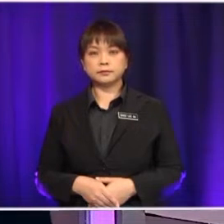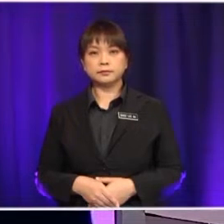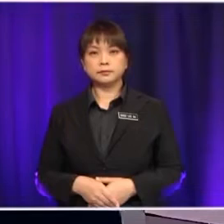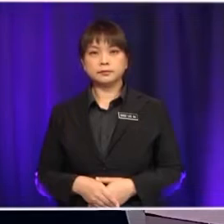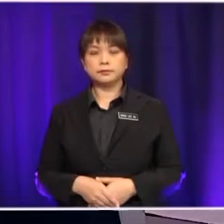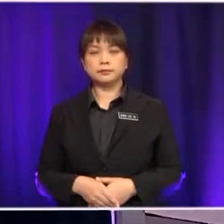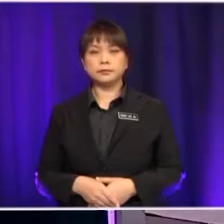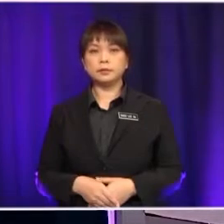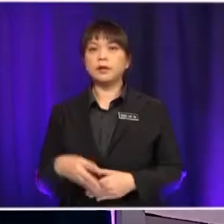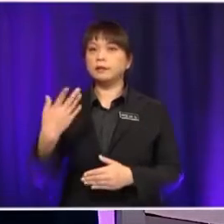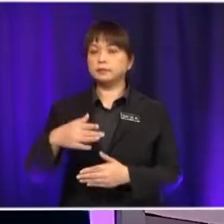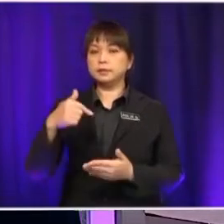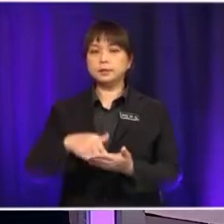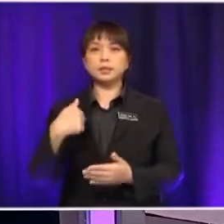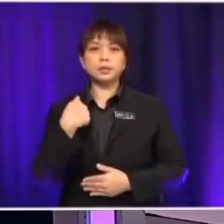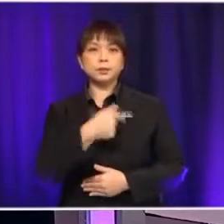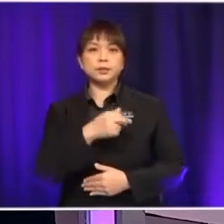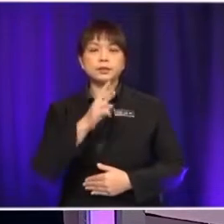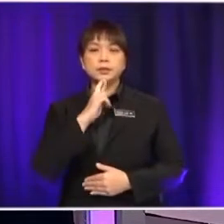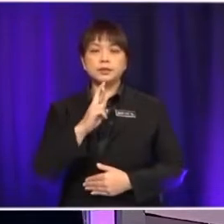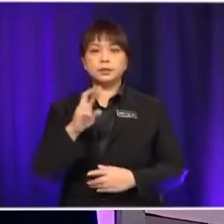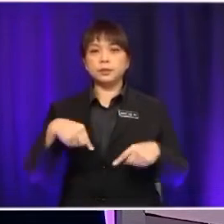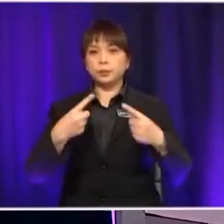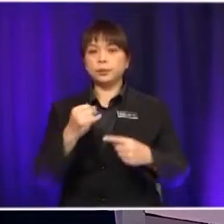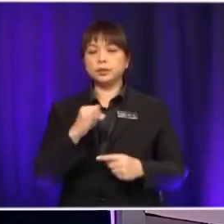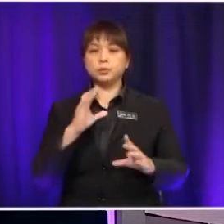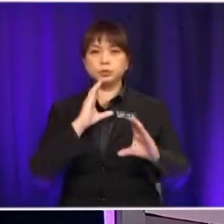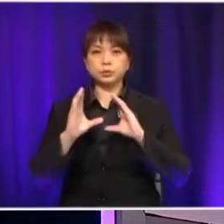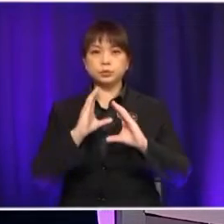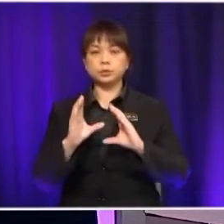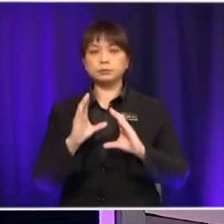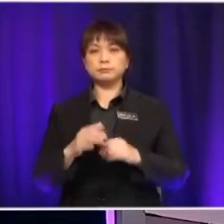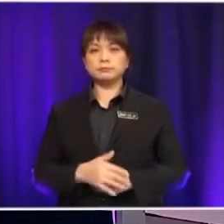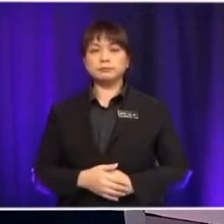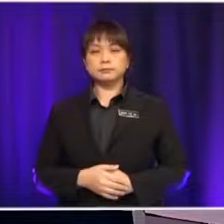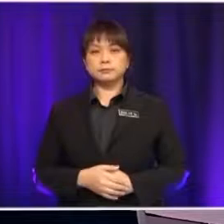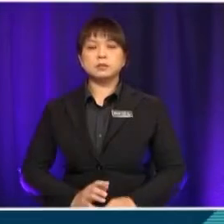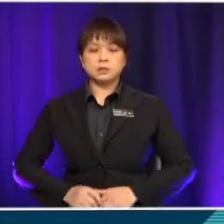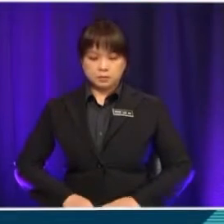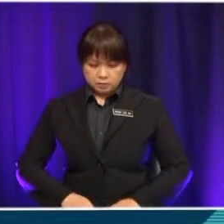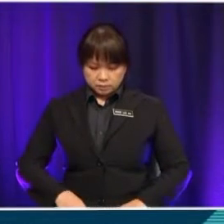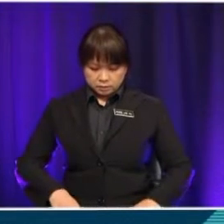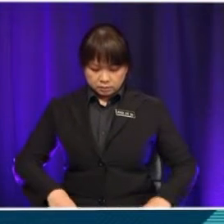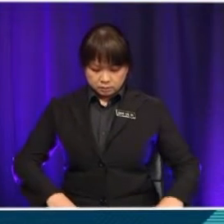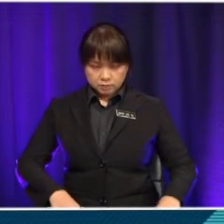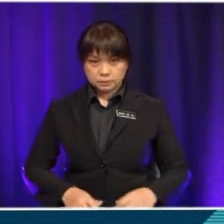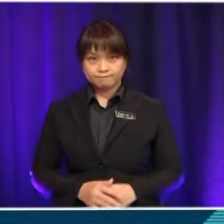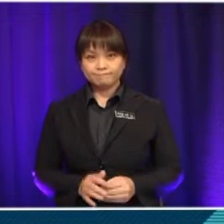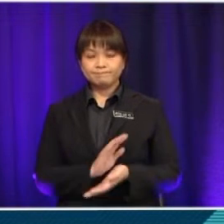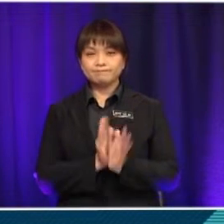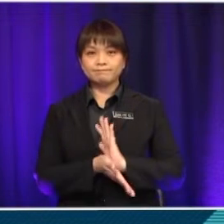going to talk about the advantages and the disadvantages of these two. Okay,